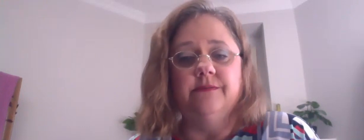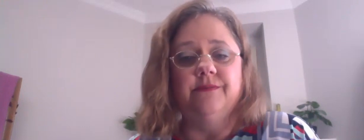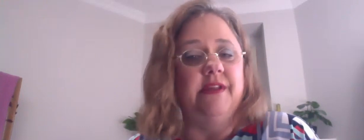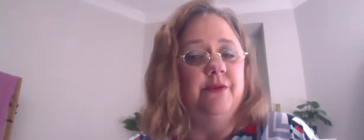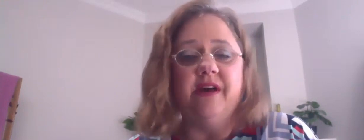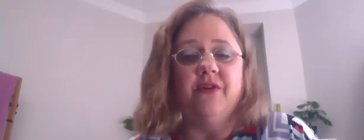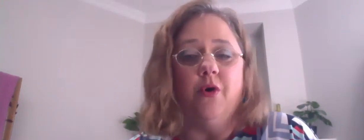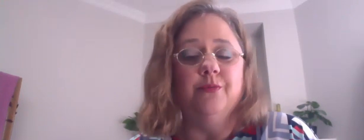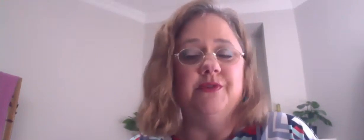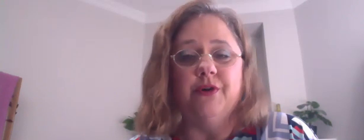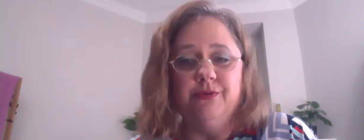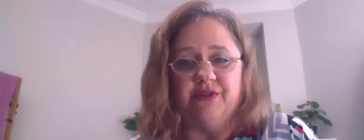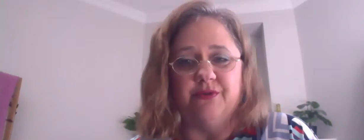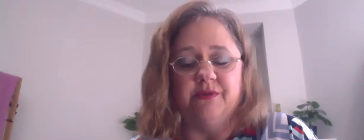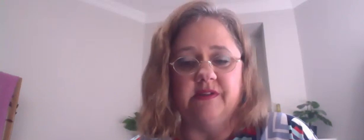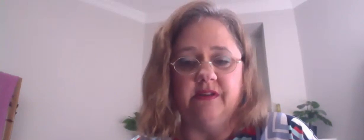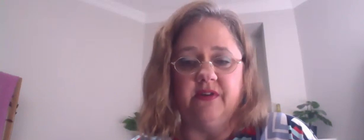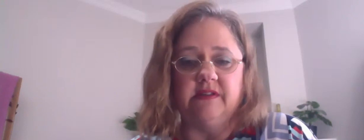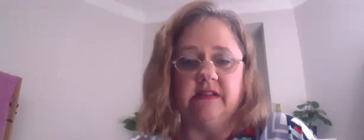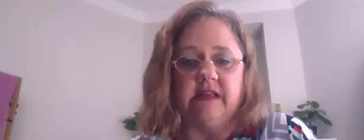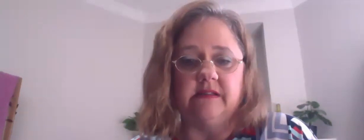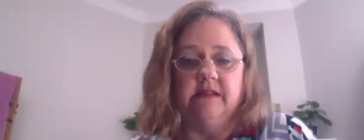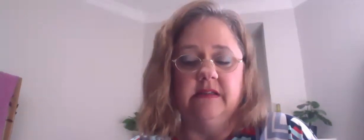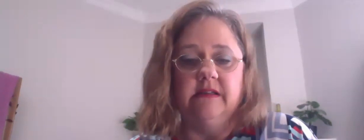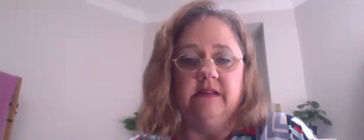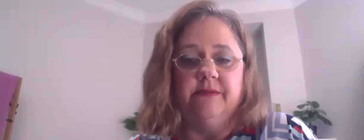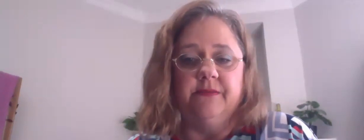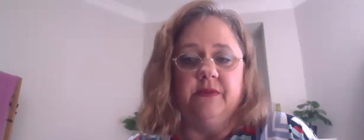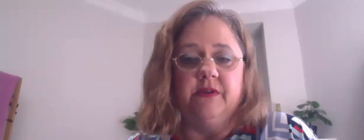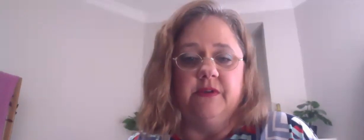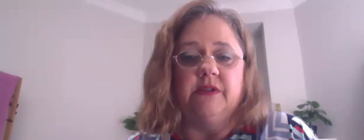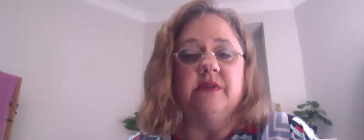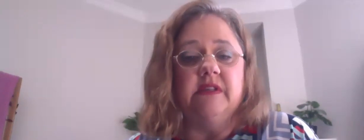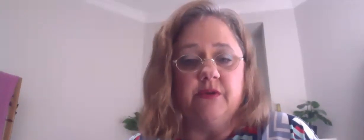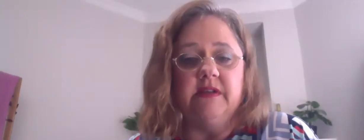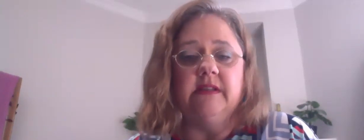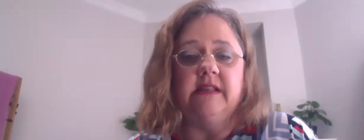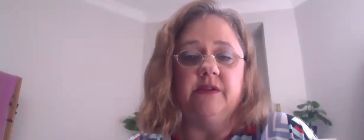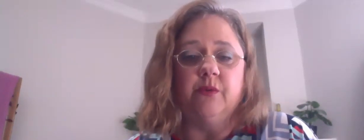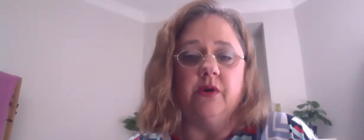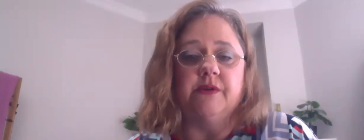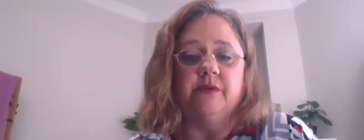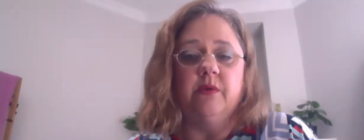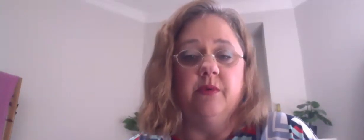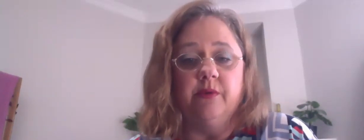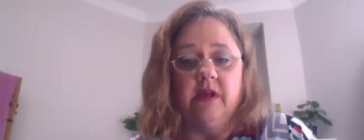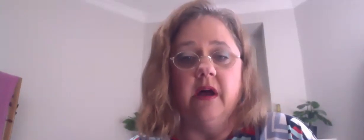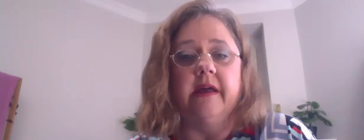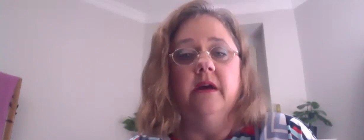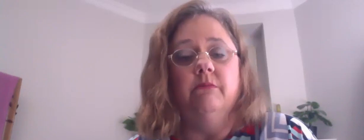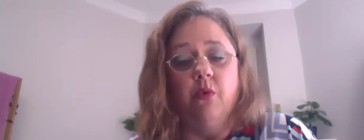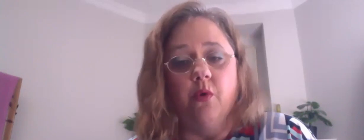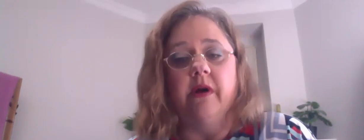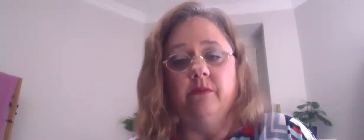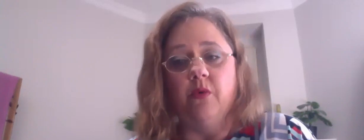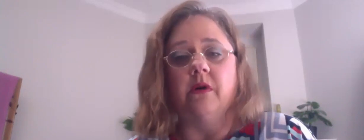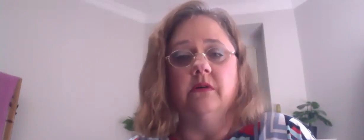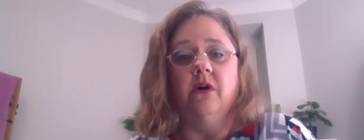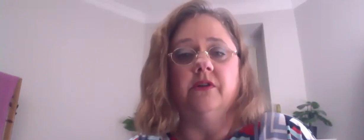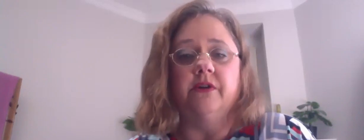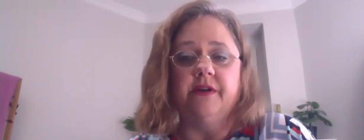conditions. They don't have a home to go to self-isolate. So as this crisis gets worse, we will rely more